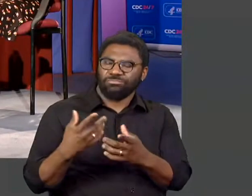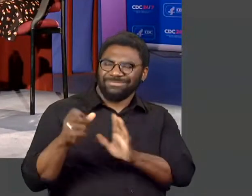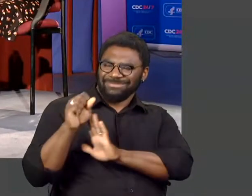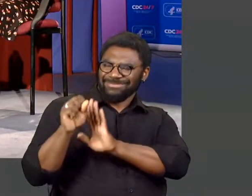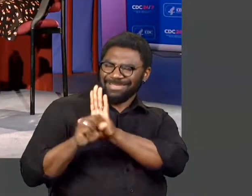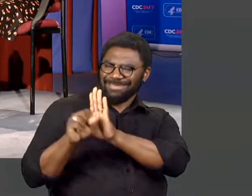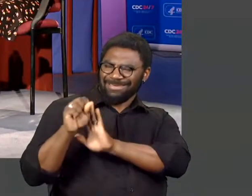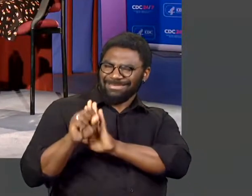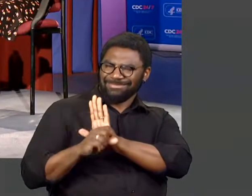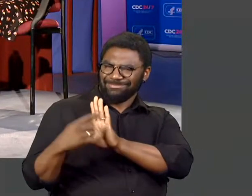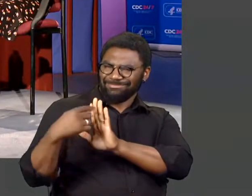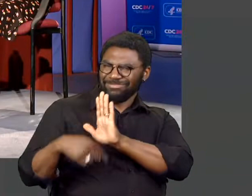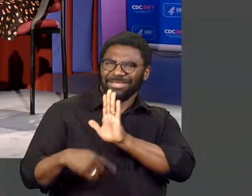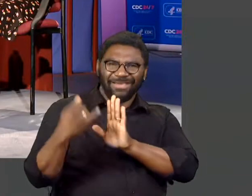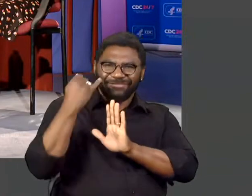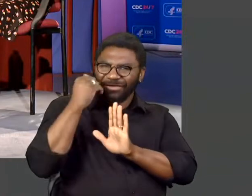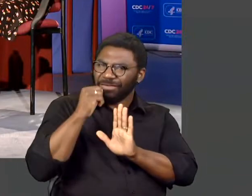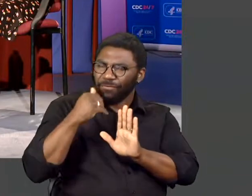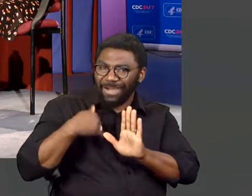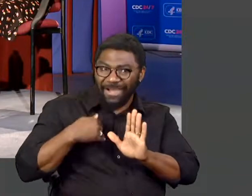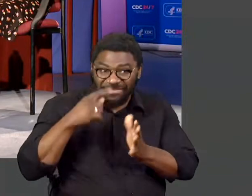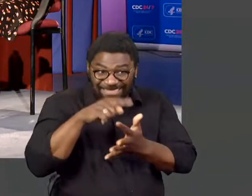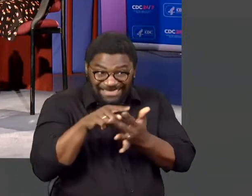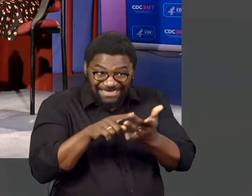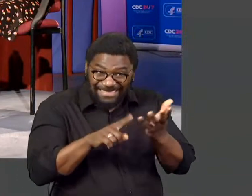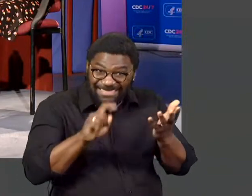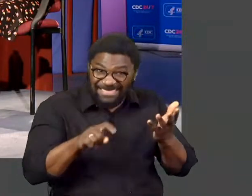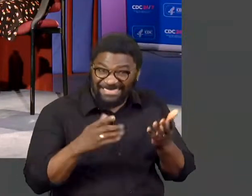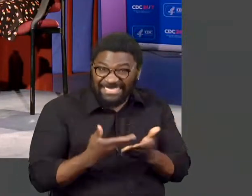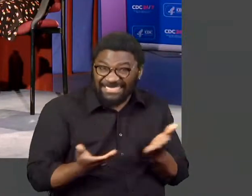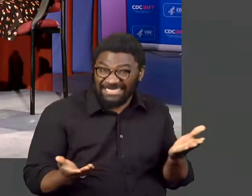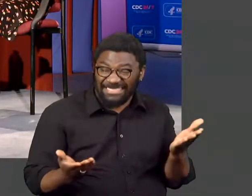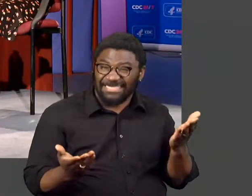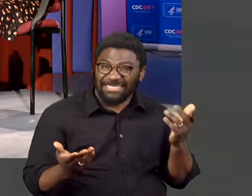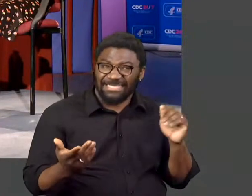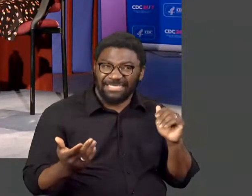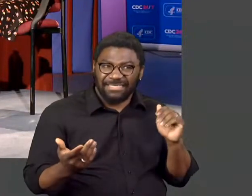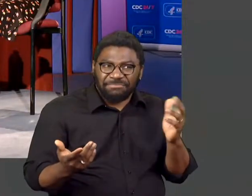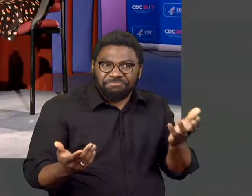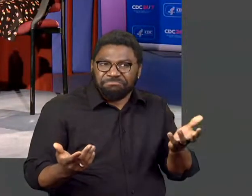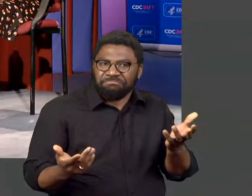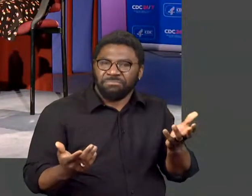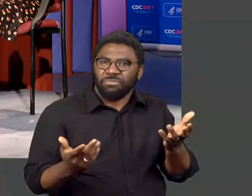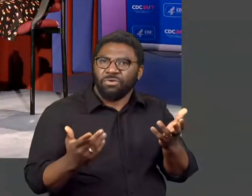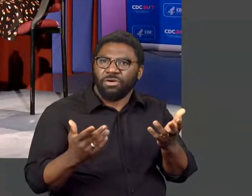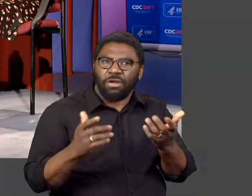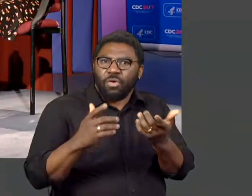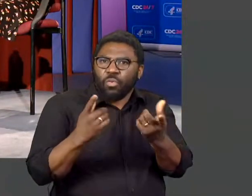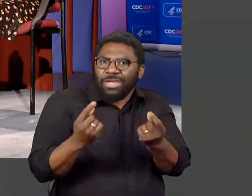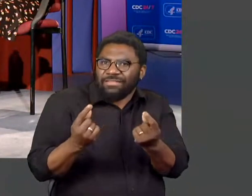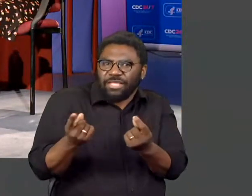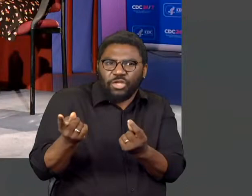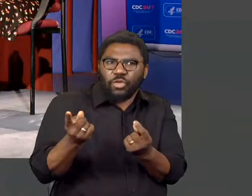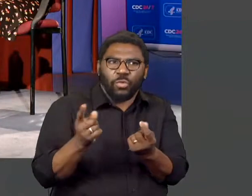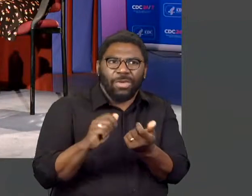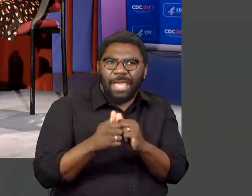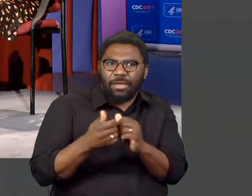don't have access to what they need with regard to being prepared and protected, what can they do?